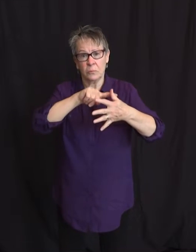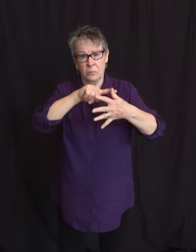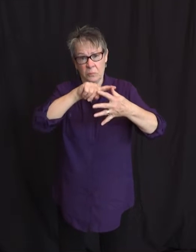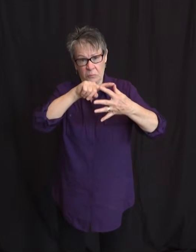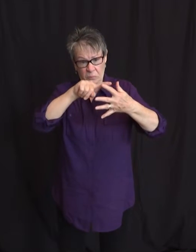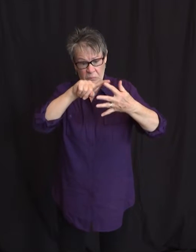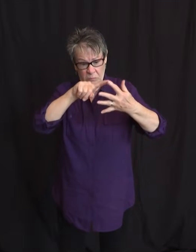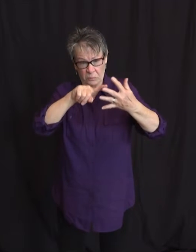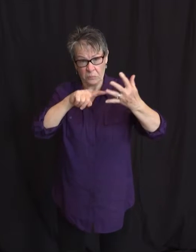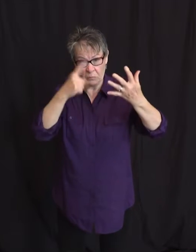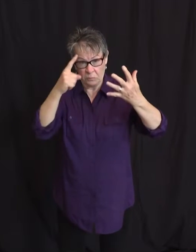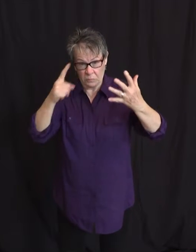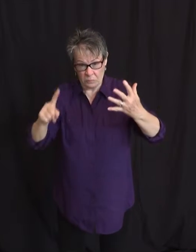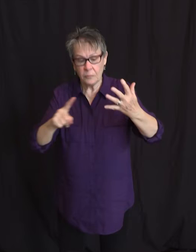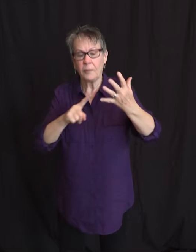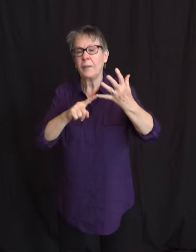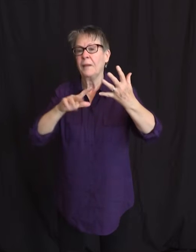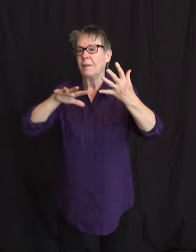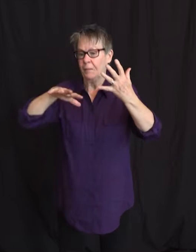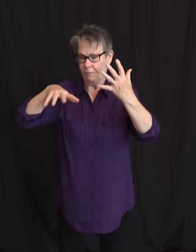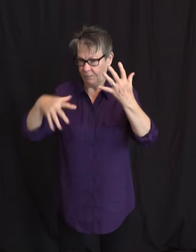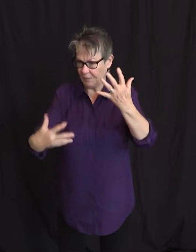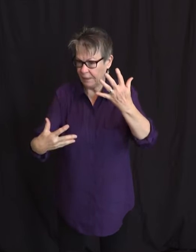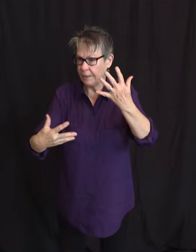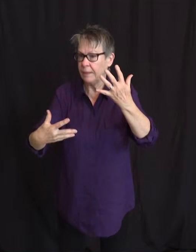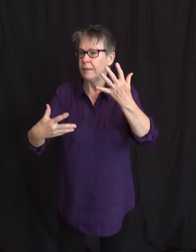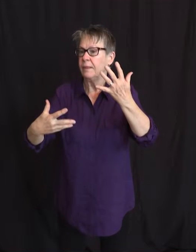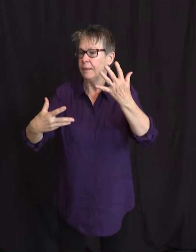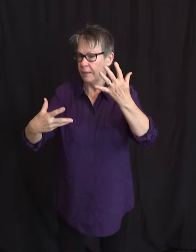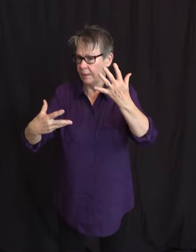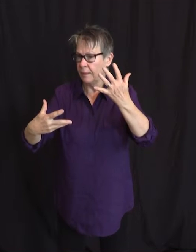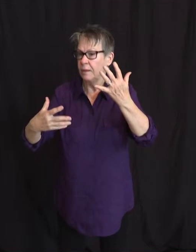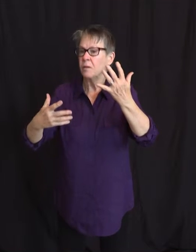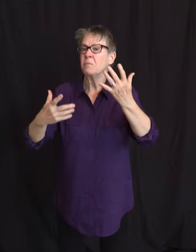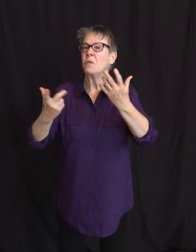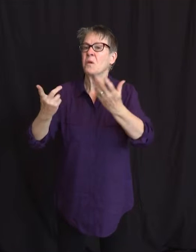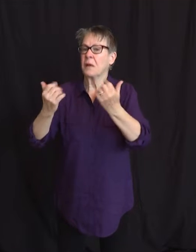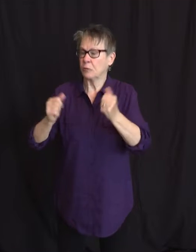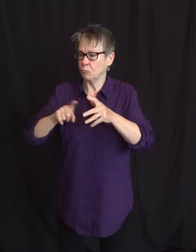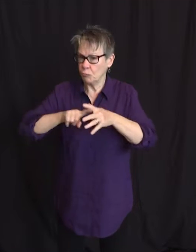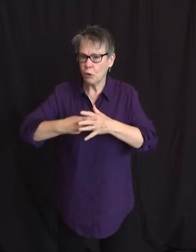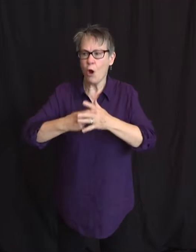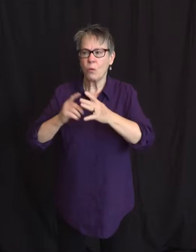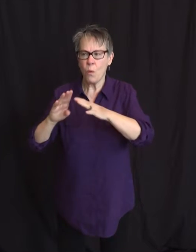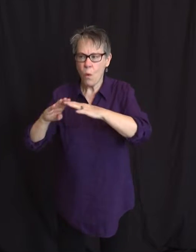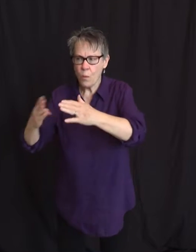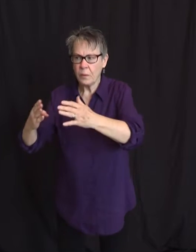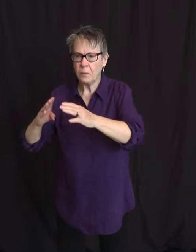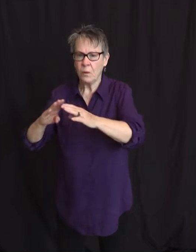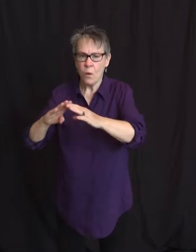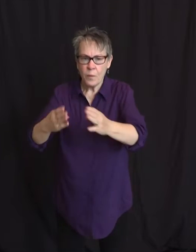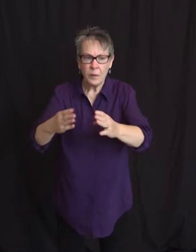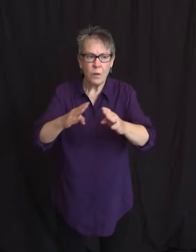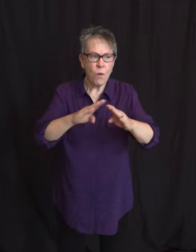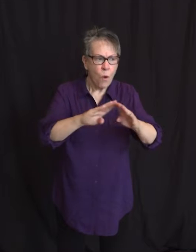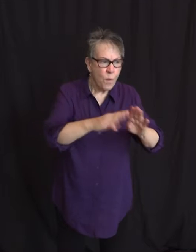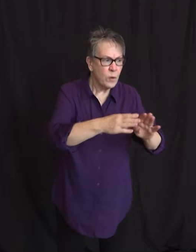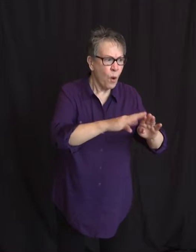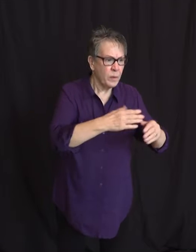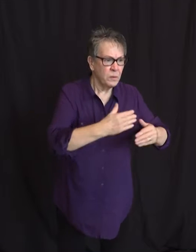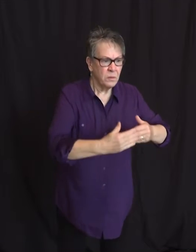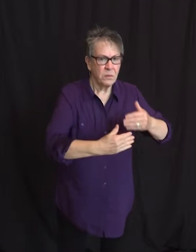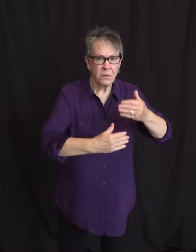months ahead. Our first order of business is to secure the public's health And as I noted, this will require us